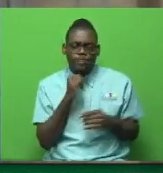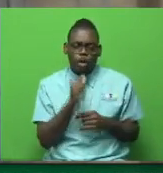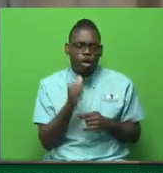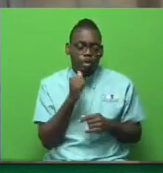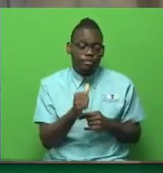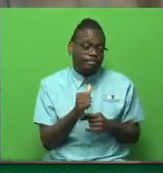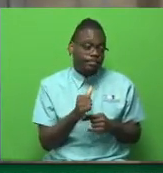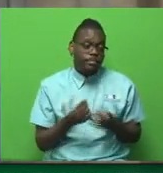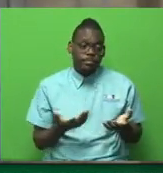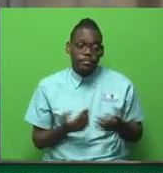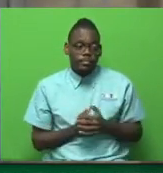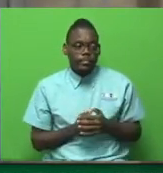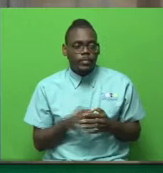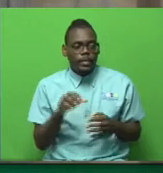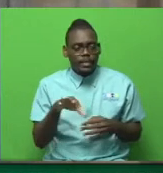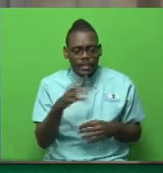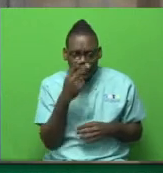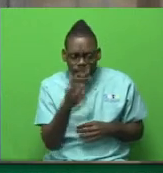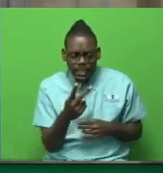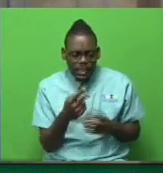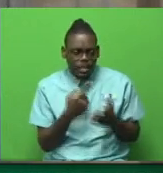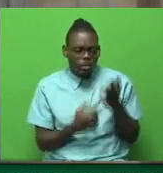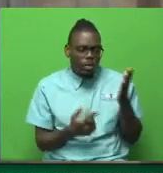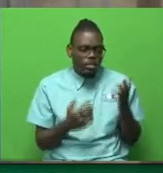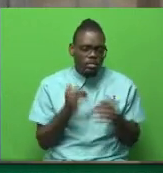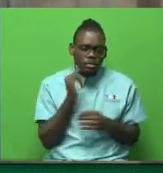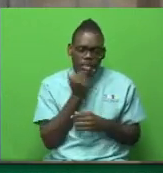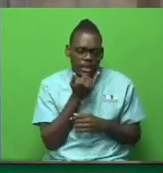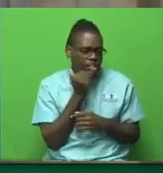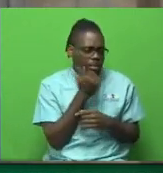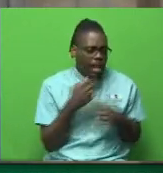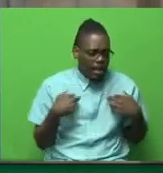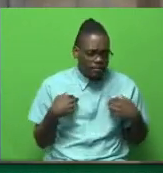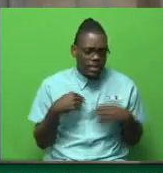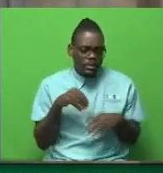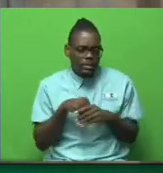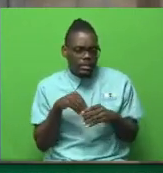Health infrastructure would be addressed via this budget